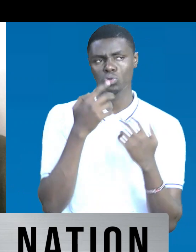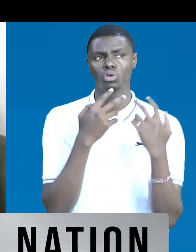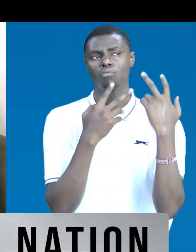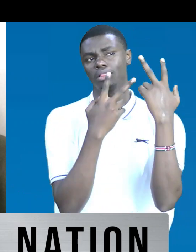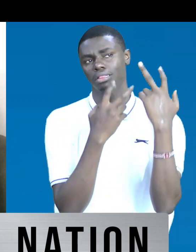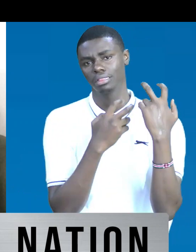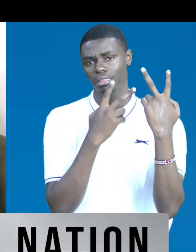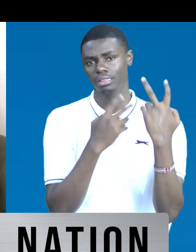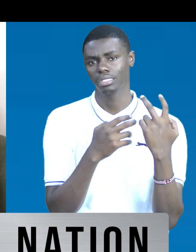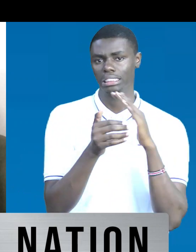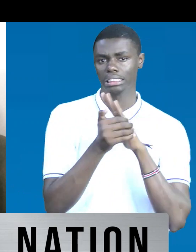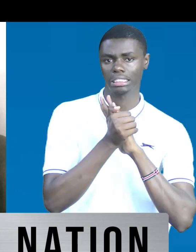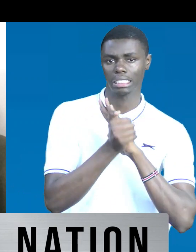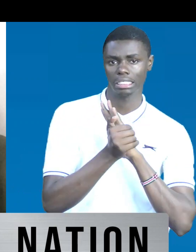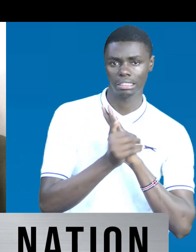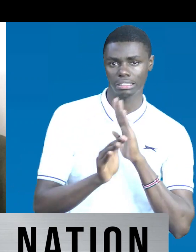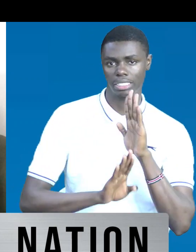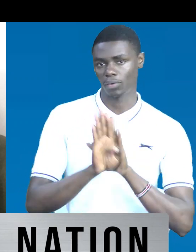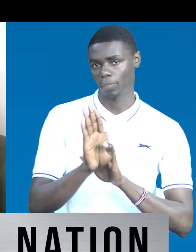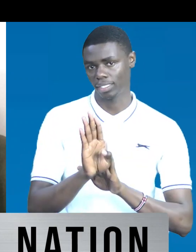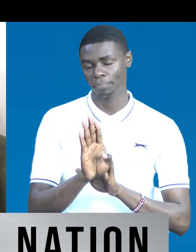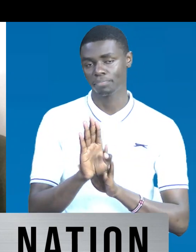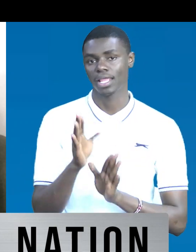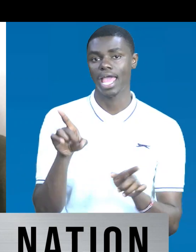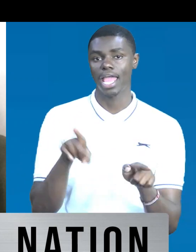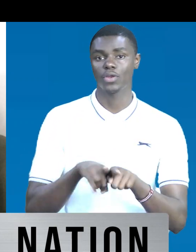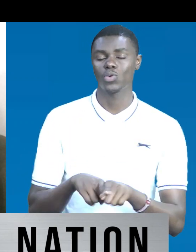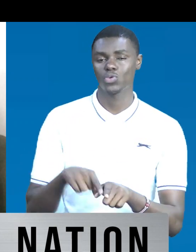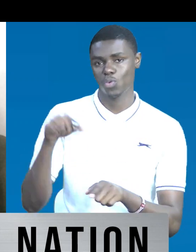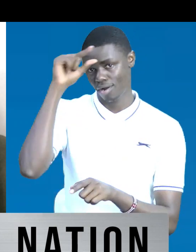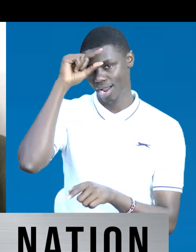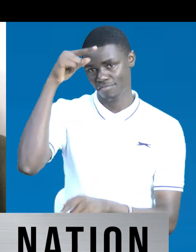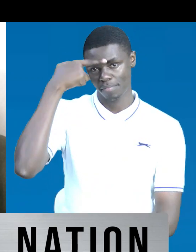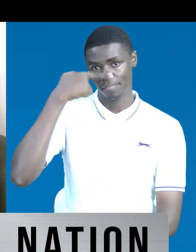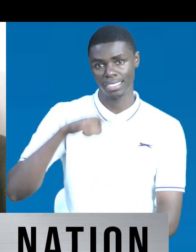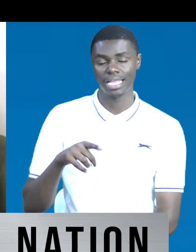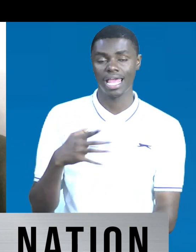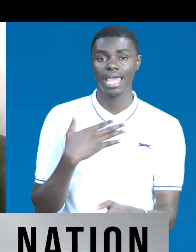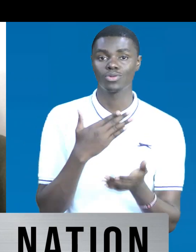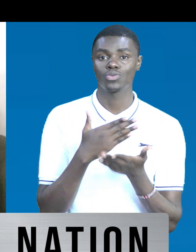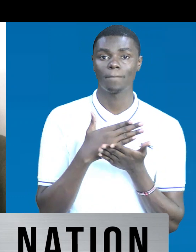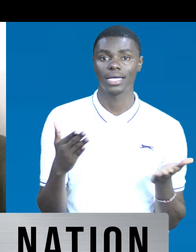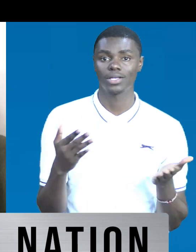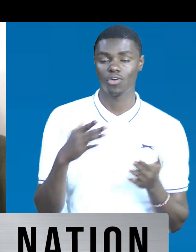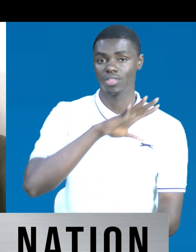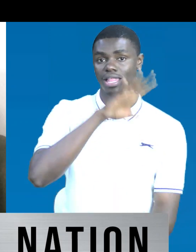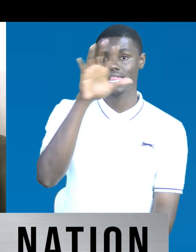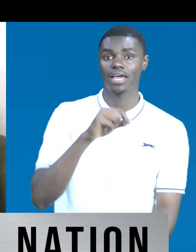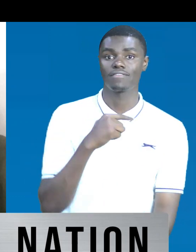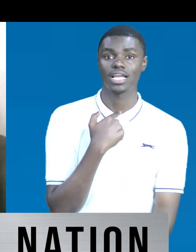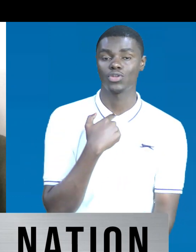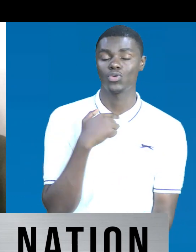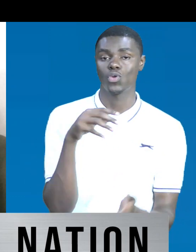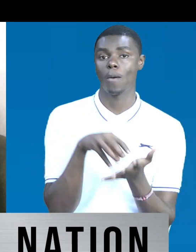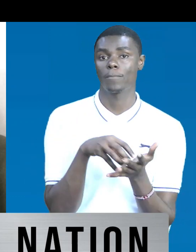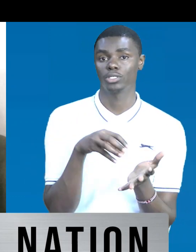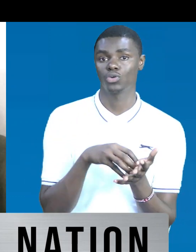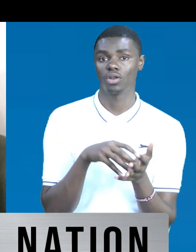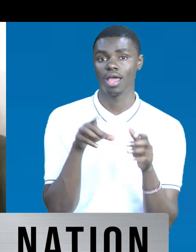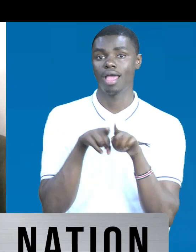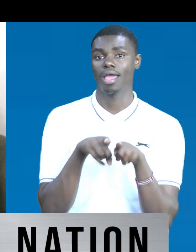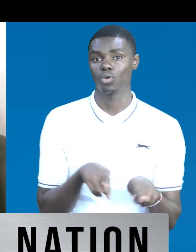anticipatory skills development. And also government policies, and also part of African Union positions, and